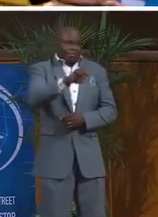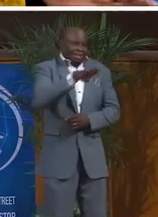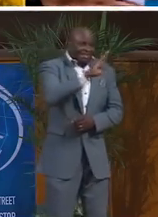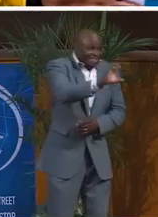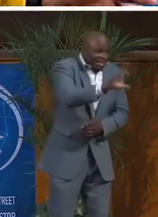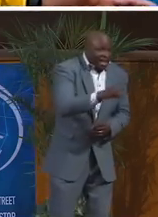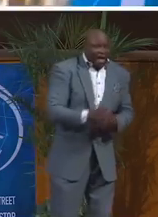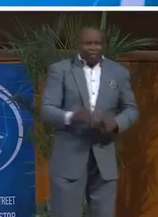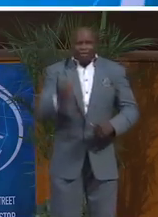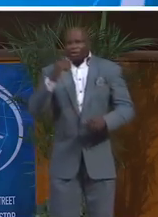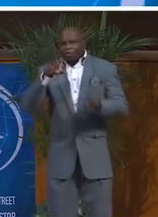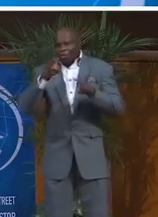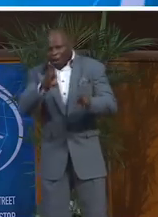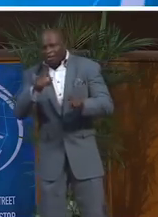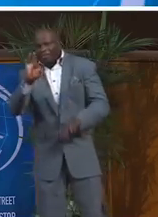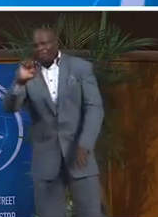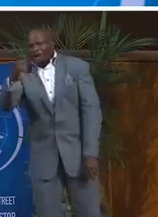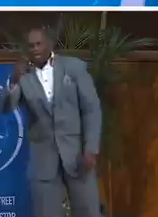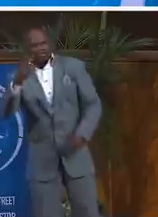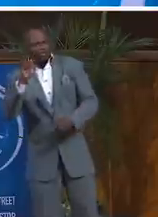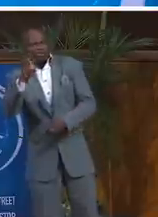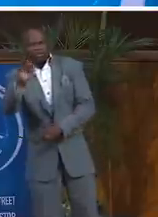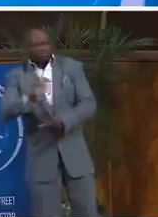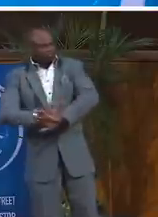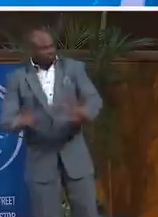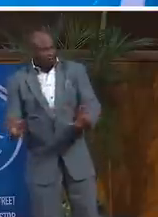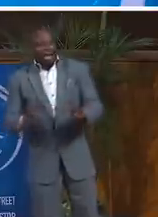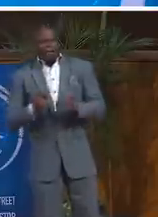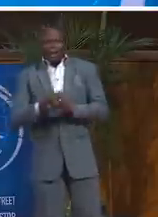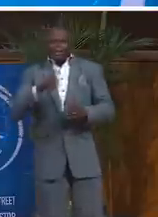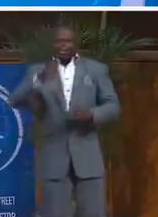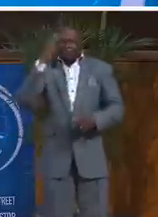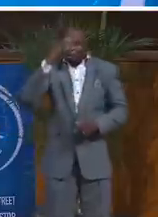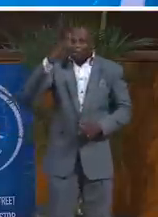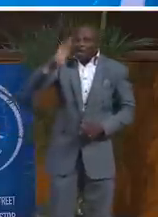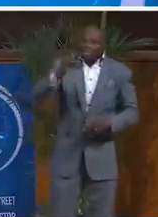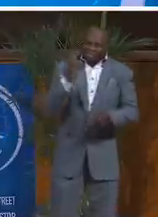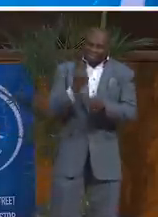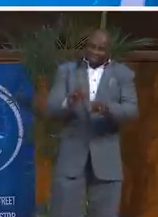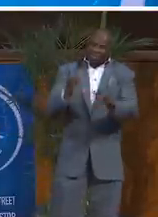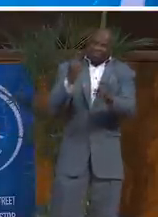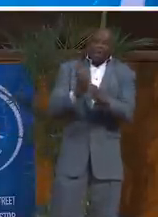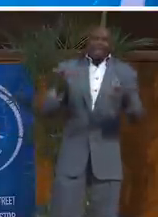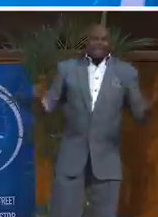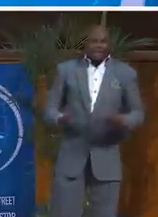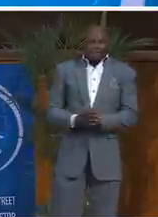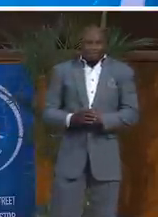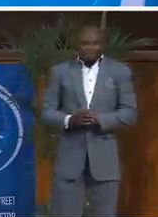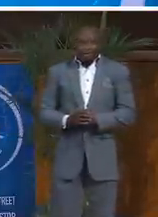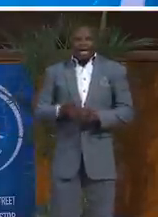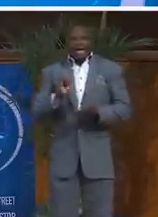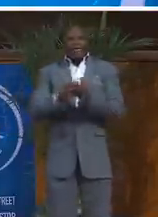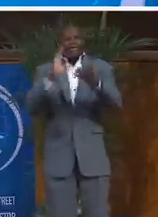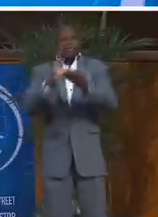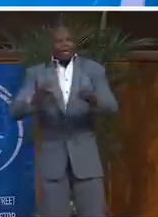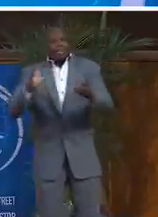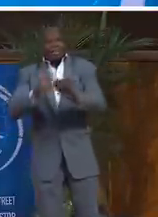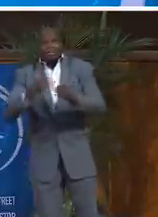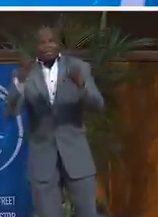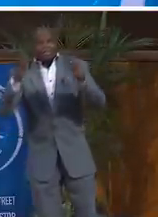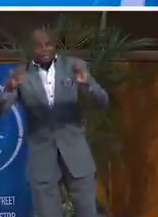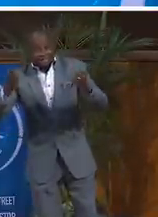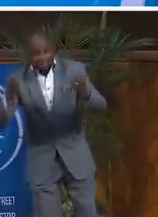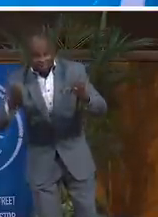I refuse to watch Fox, but God, I need to know that you're still right there. And the message of